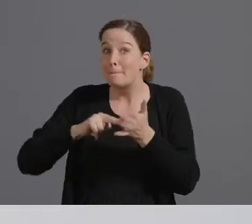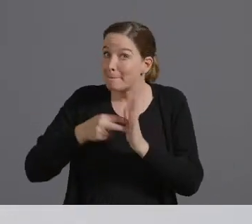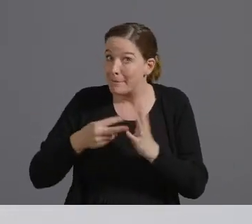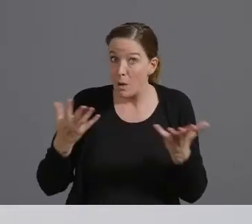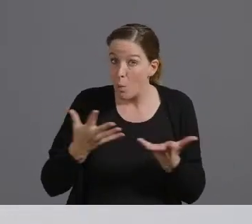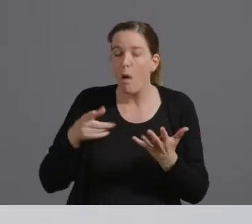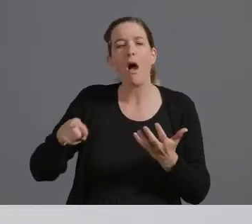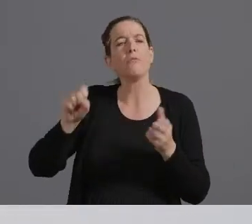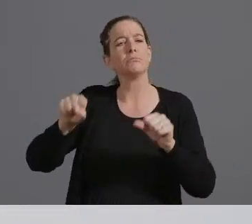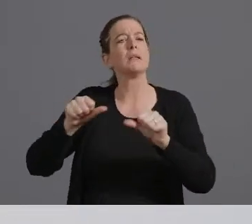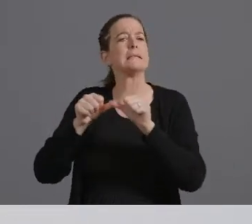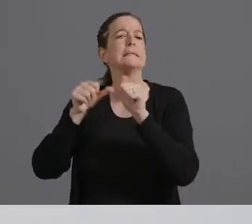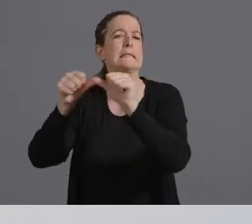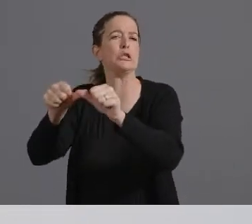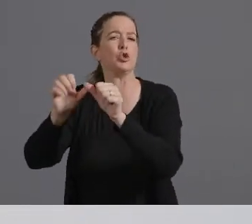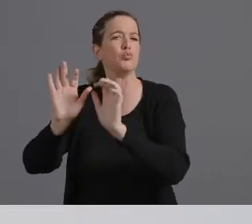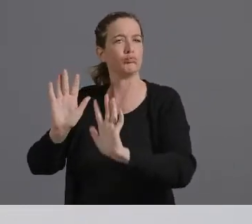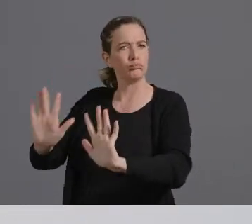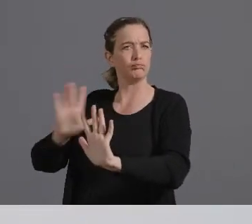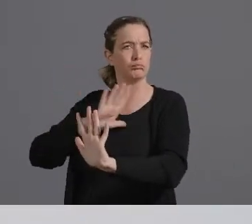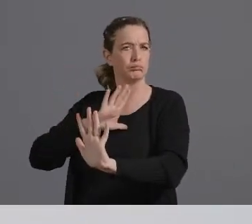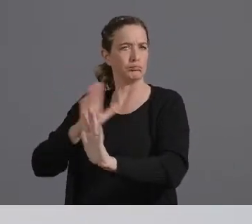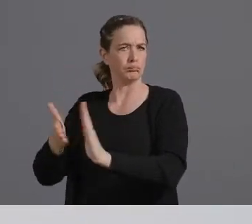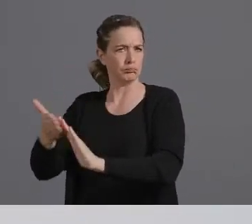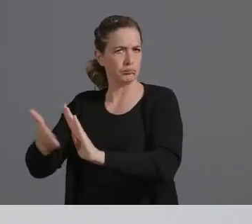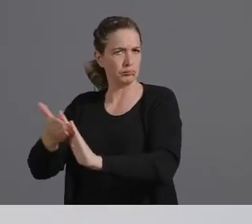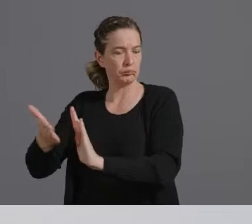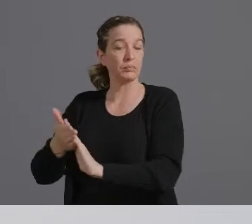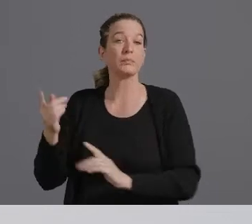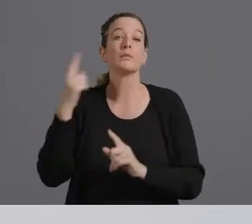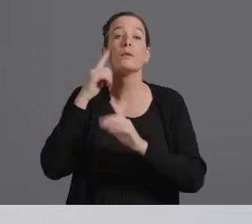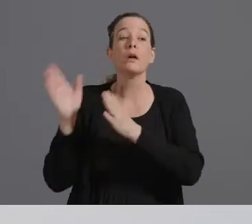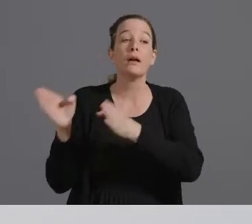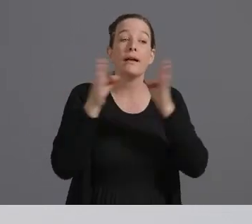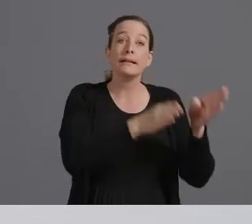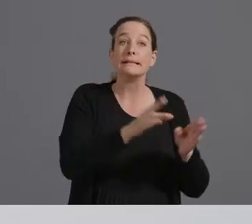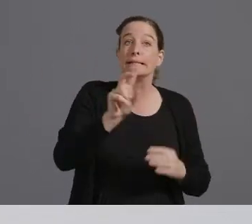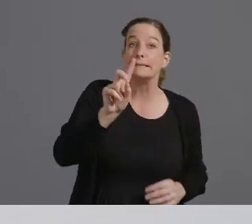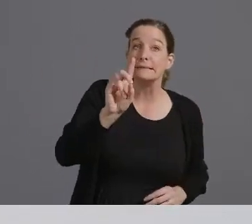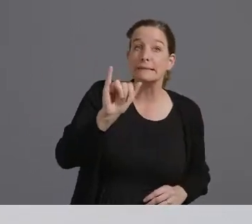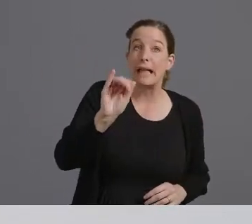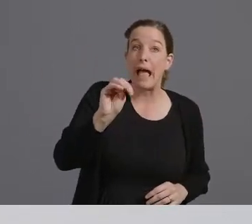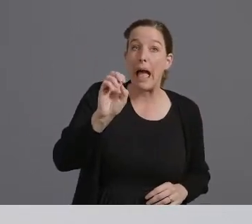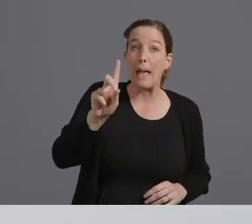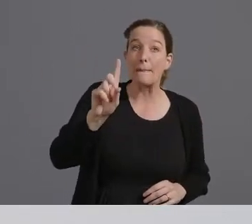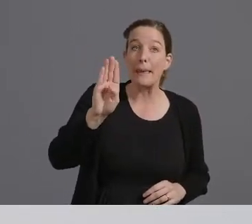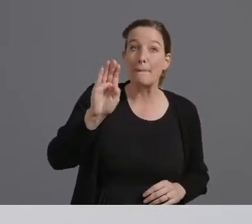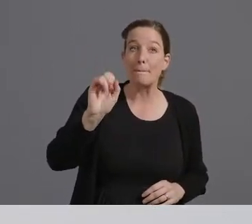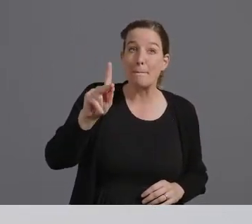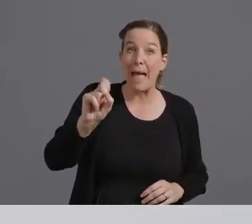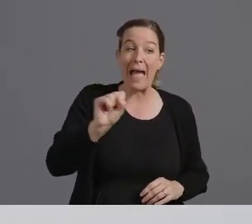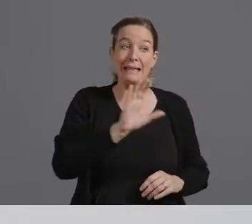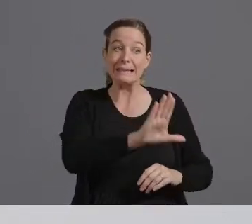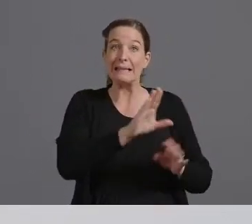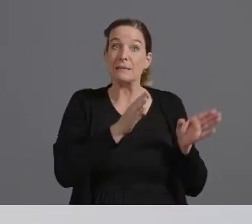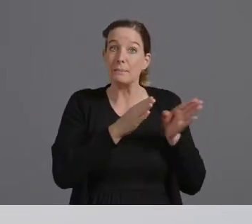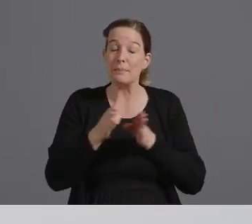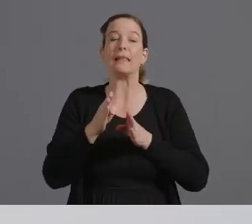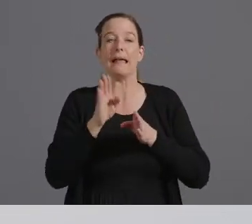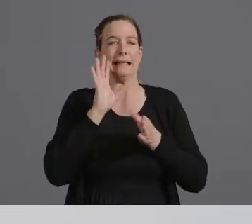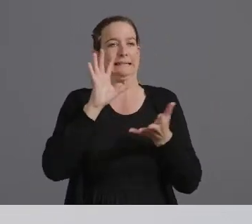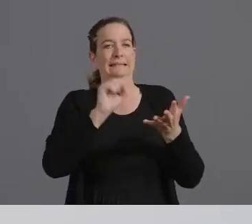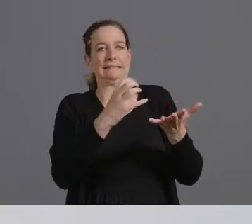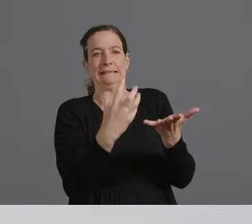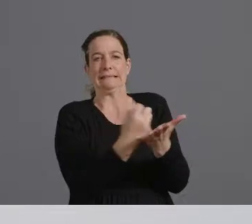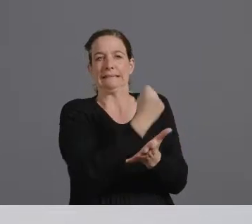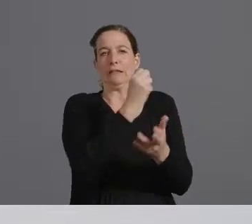continue operating. For things like the Diamondbacks, that will allow them to utilize their plan. All of those plans indicate